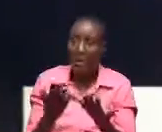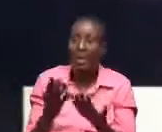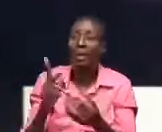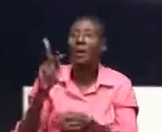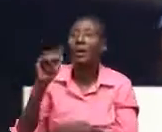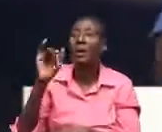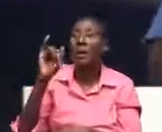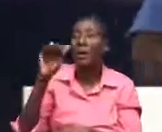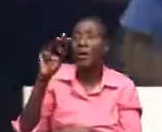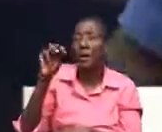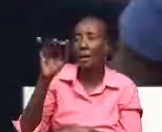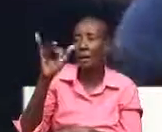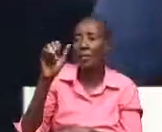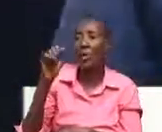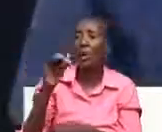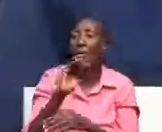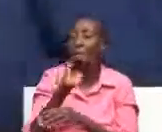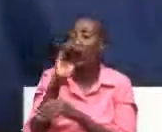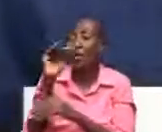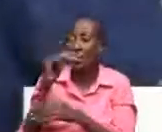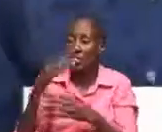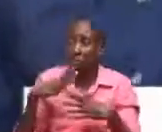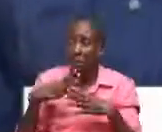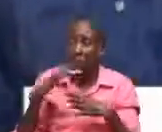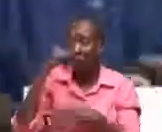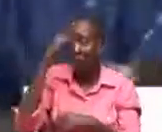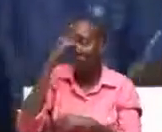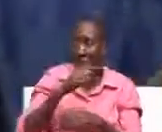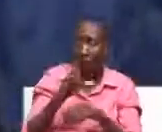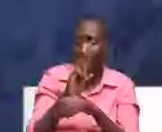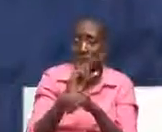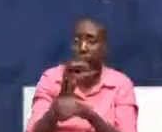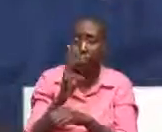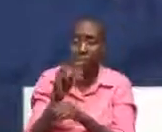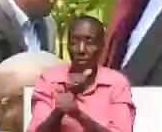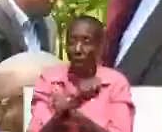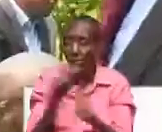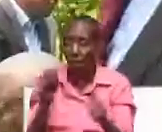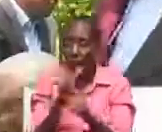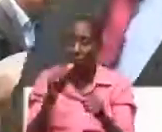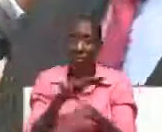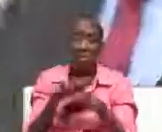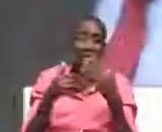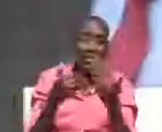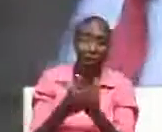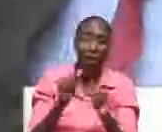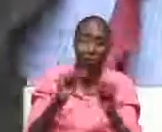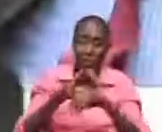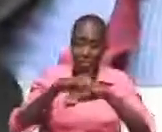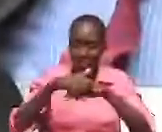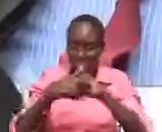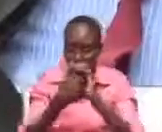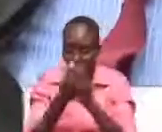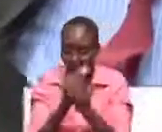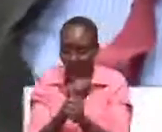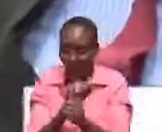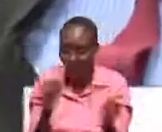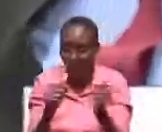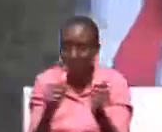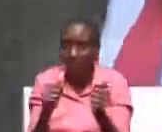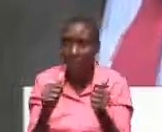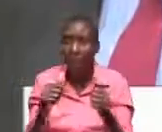vyake kutumia maji ipasavyo ili kuhakikisha kila mtu anapata maji ya kutosha. And due to the population